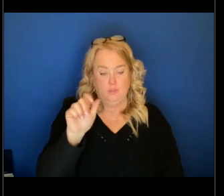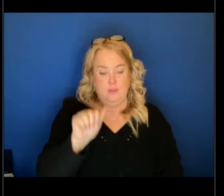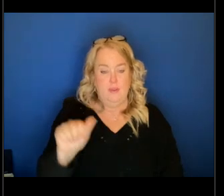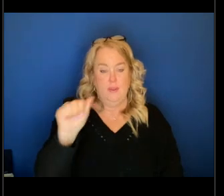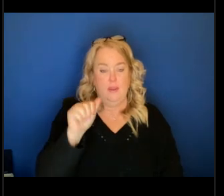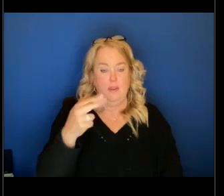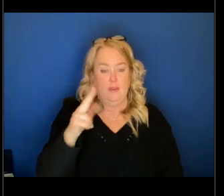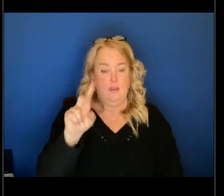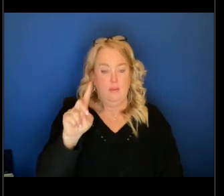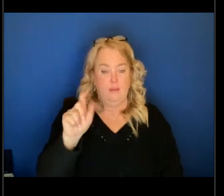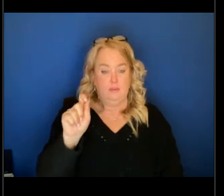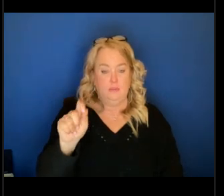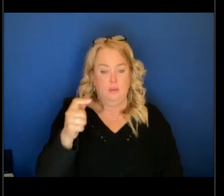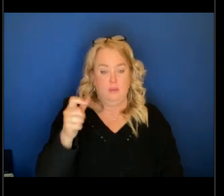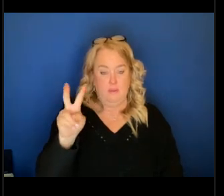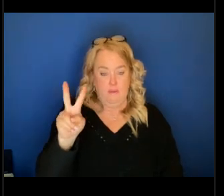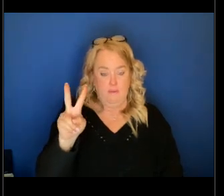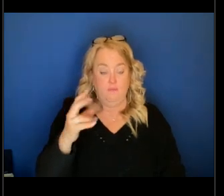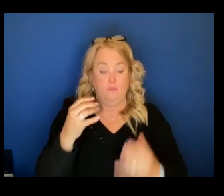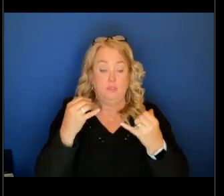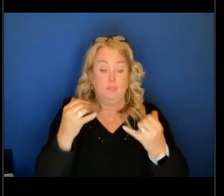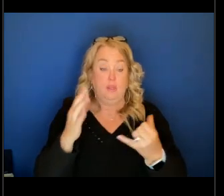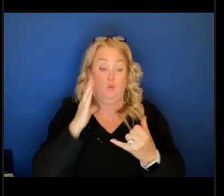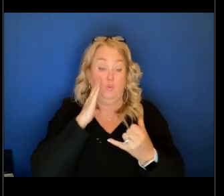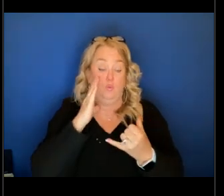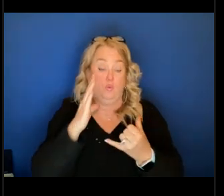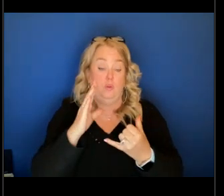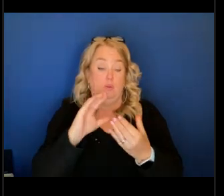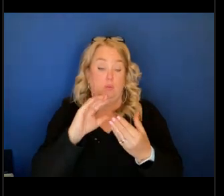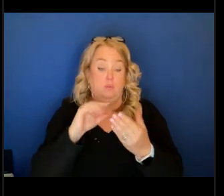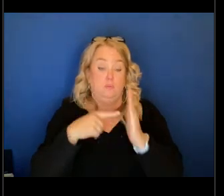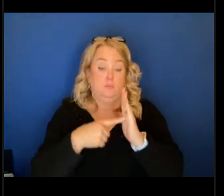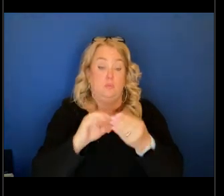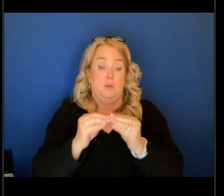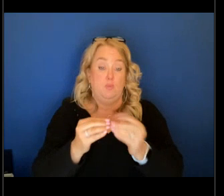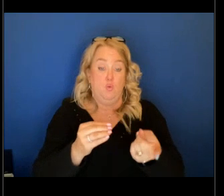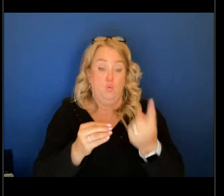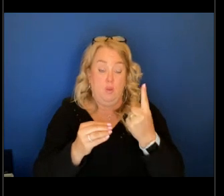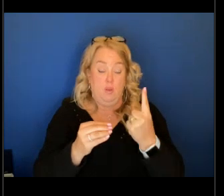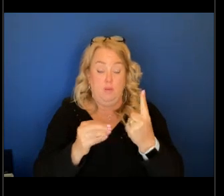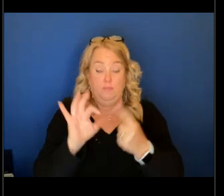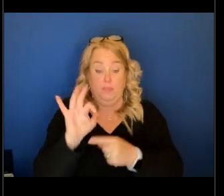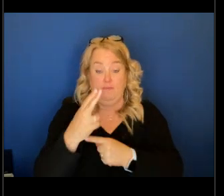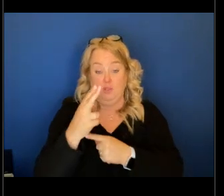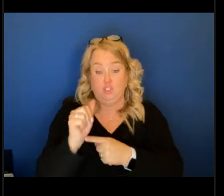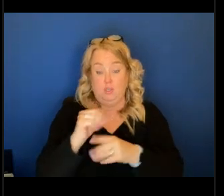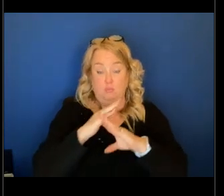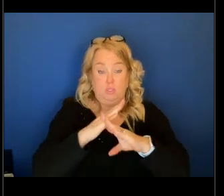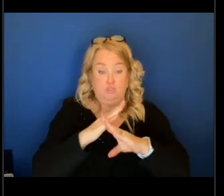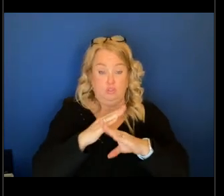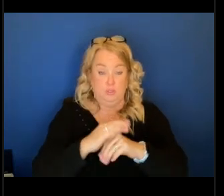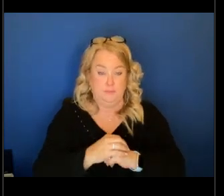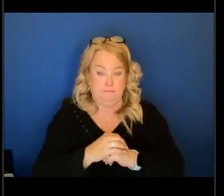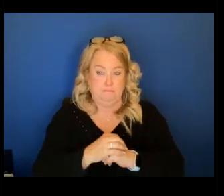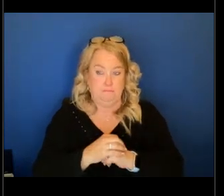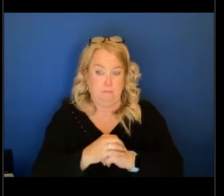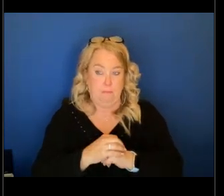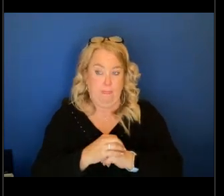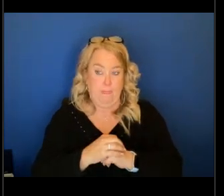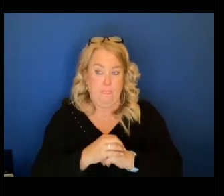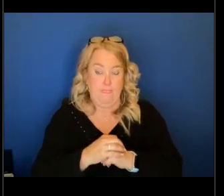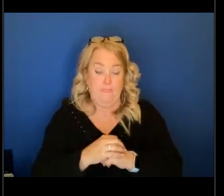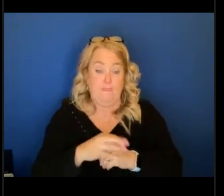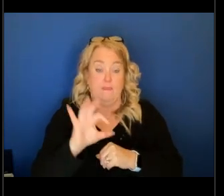fairhousingfirst@hud.gov. And now we will go into topic 1, Fair Housing Act protections.